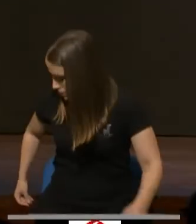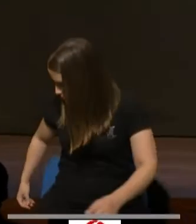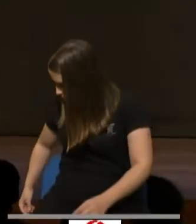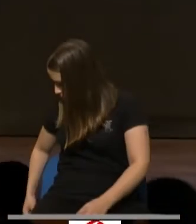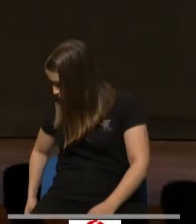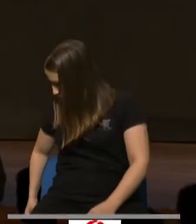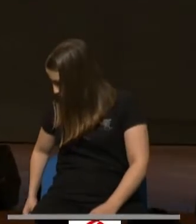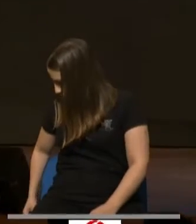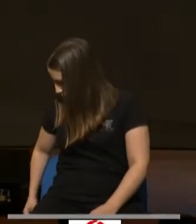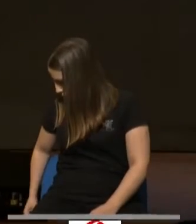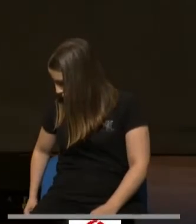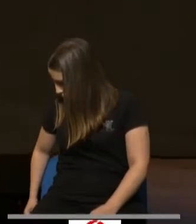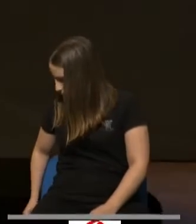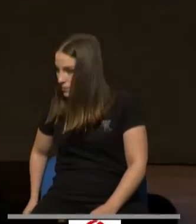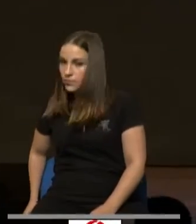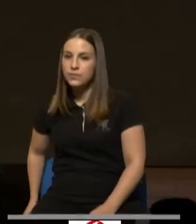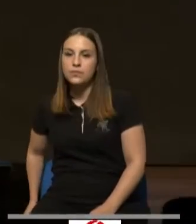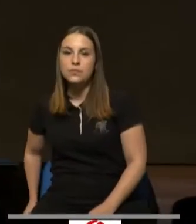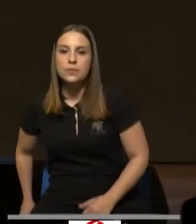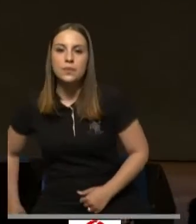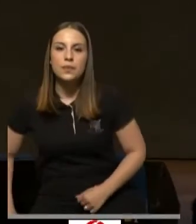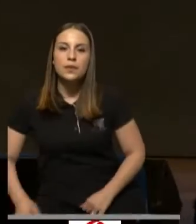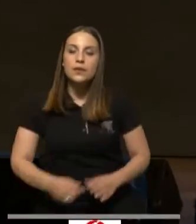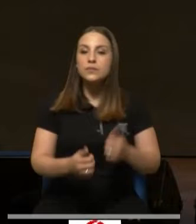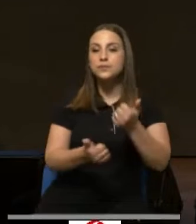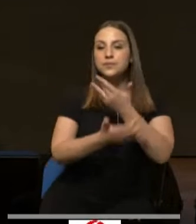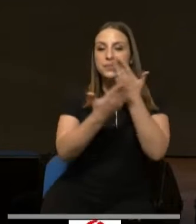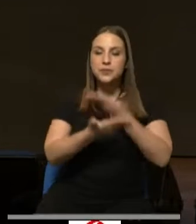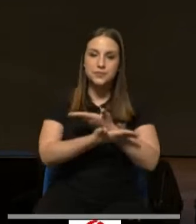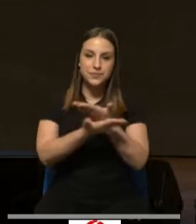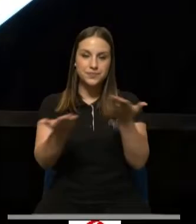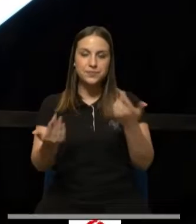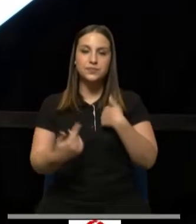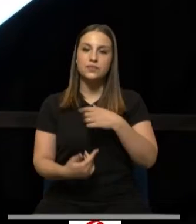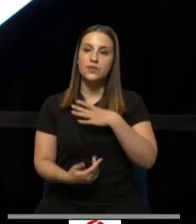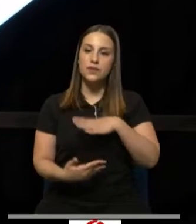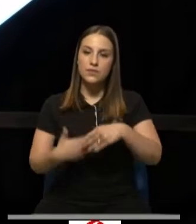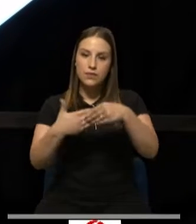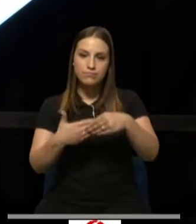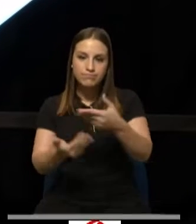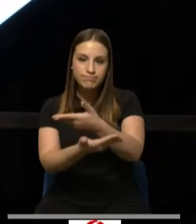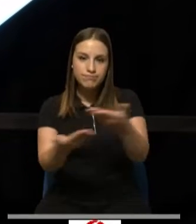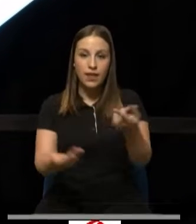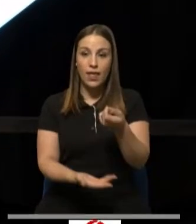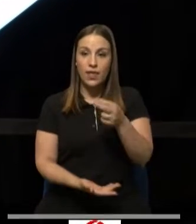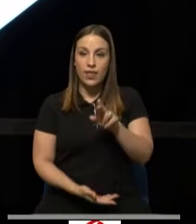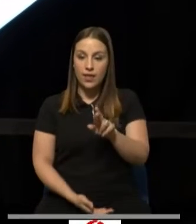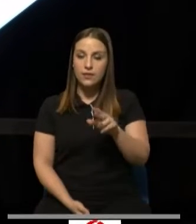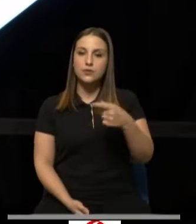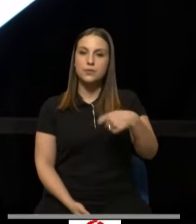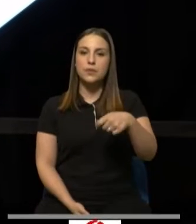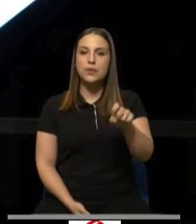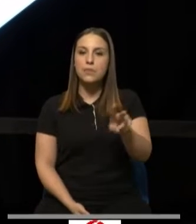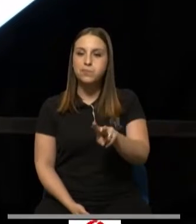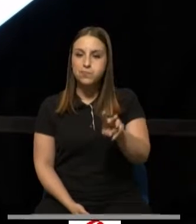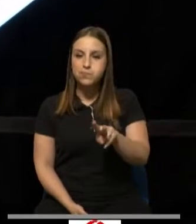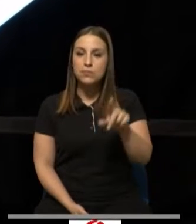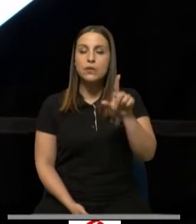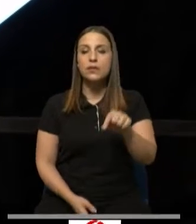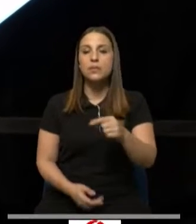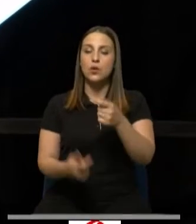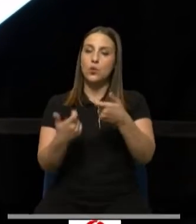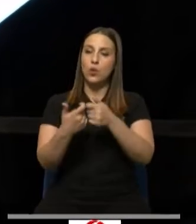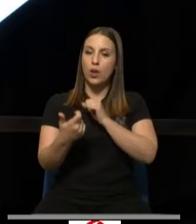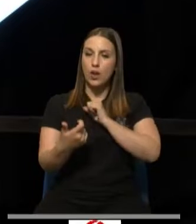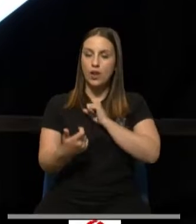everybody. So thank you very much for Rogério Carapuça and the ex-Vice